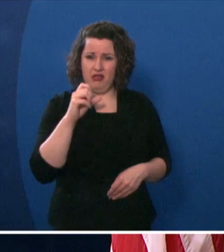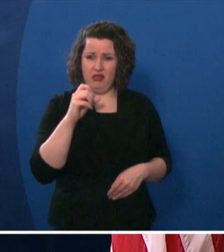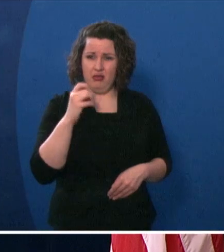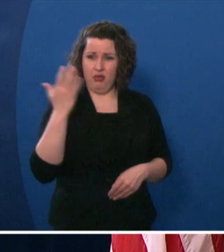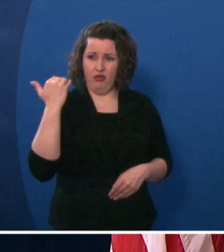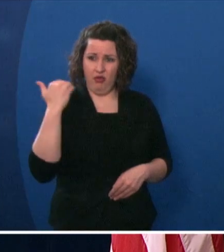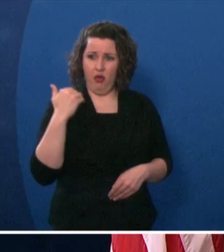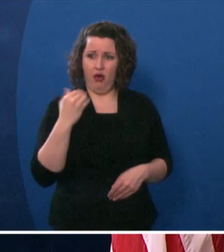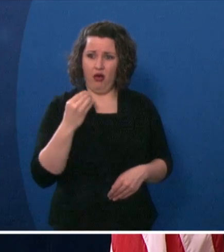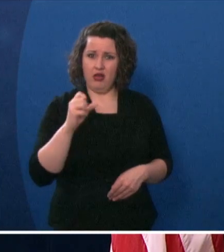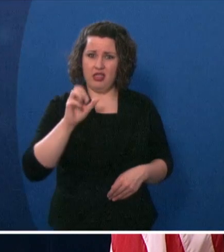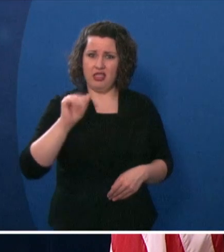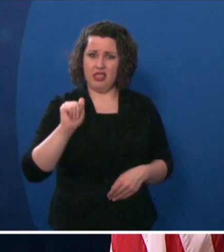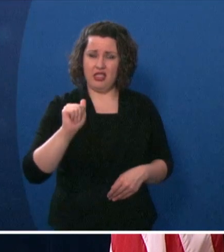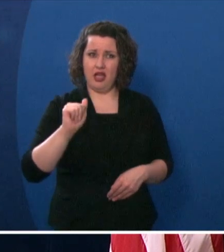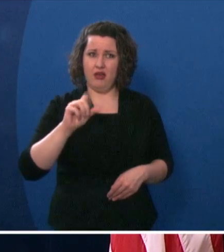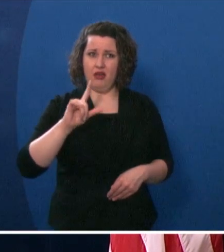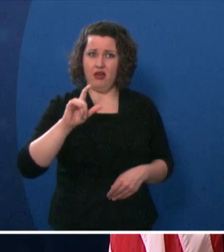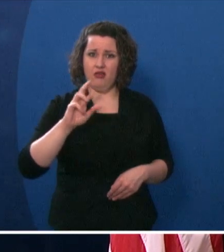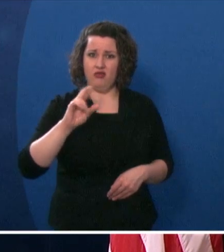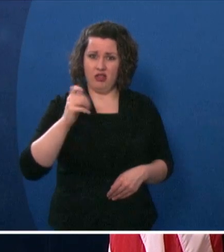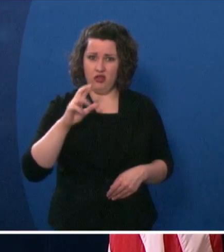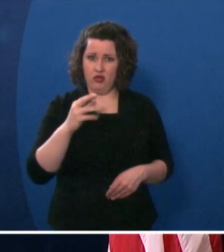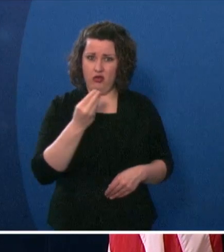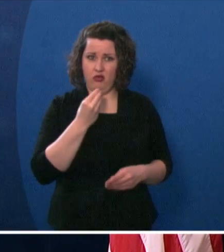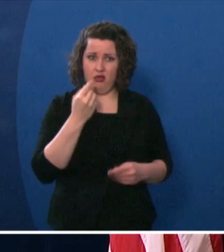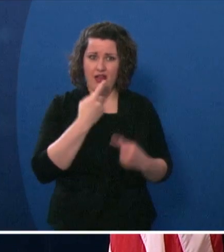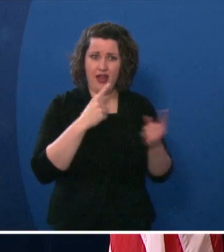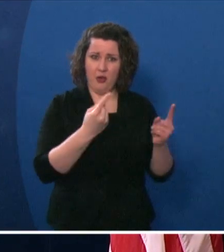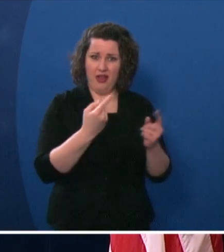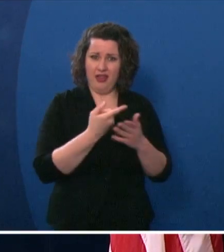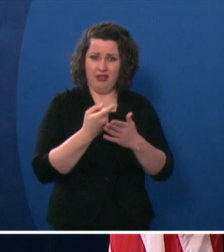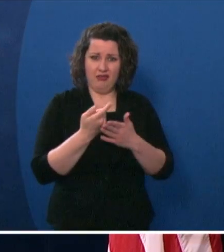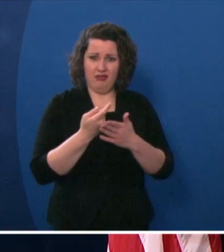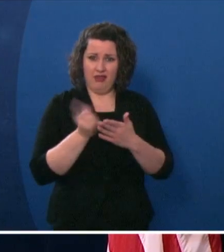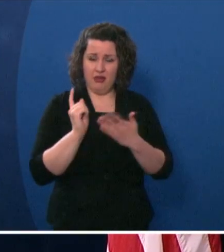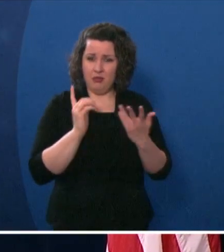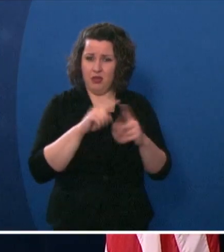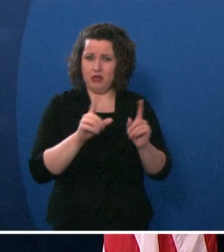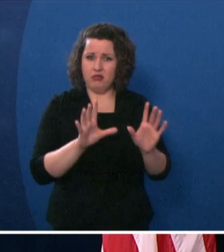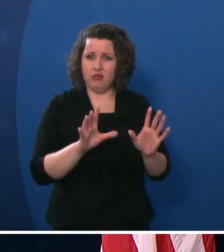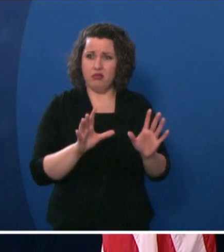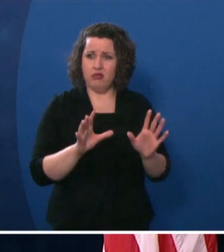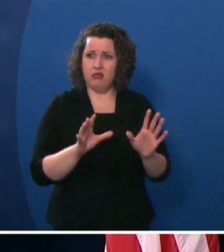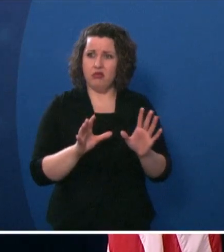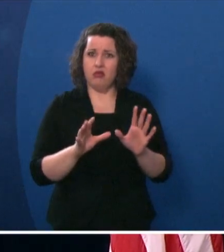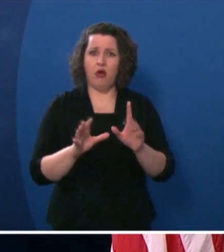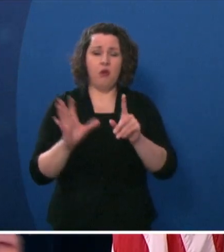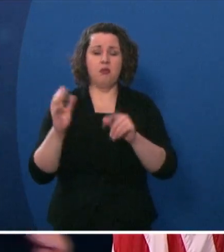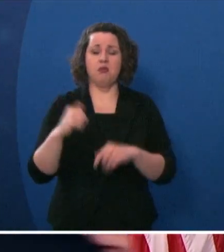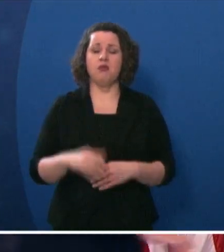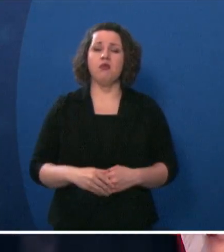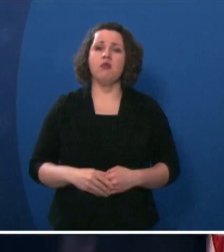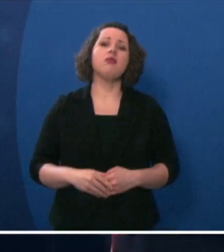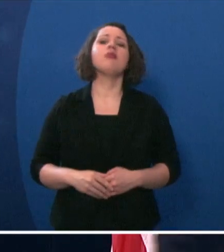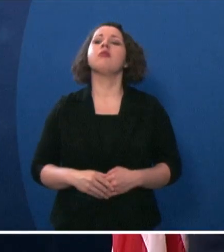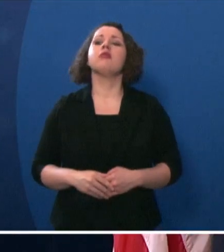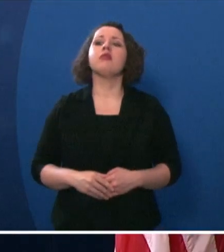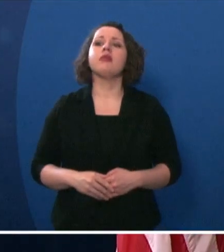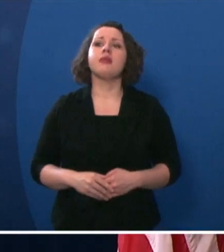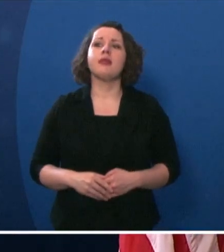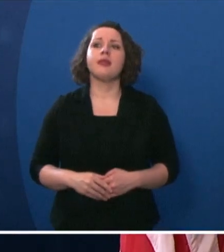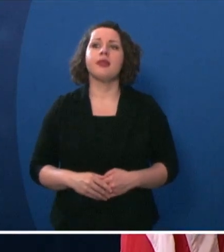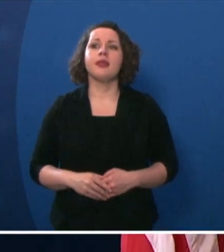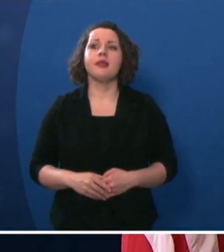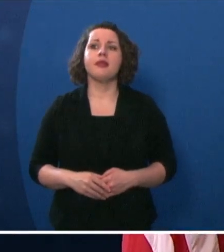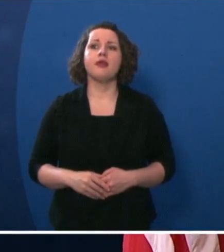us at a news conference several days ago. Do we have any additional? Oh, do you want to go ahead then? I'm not. Sorry, I